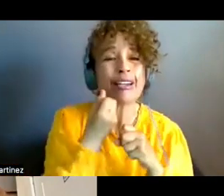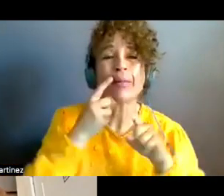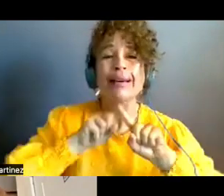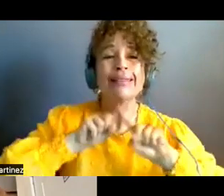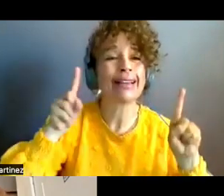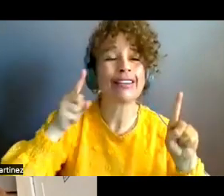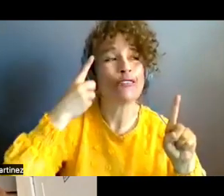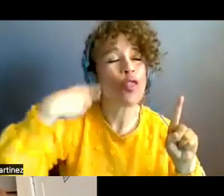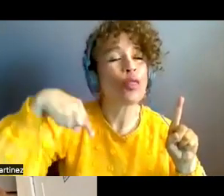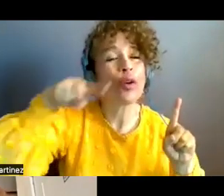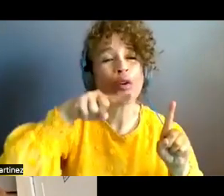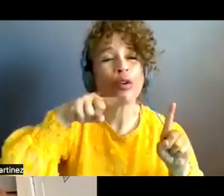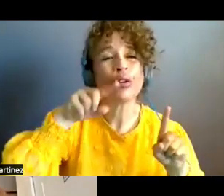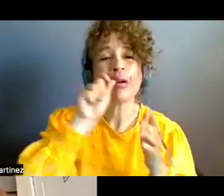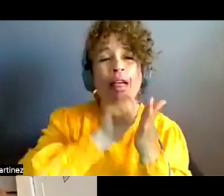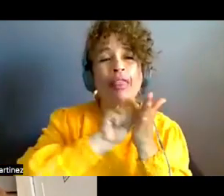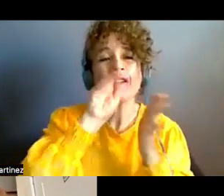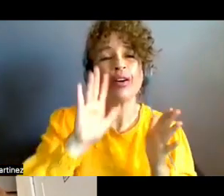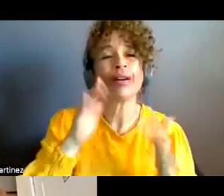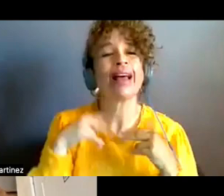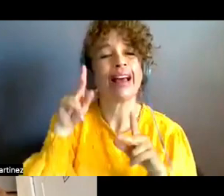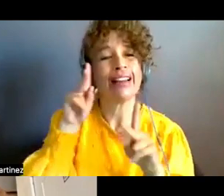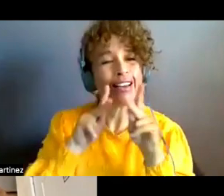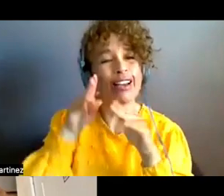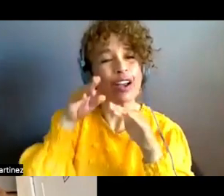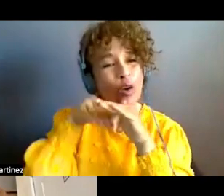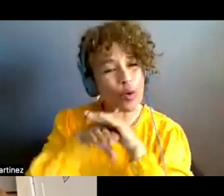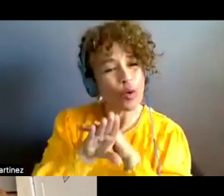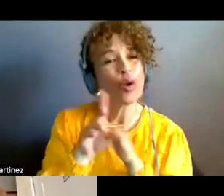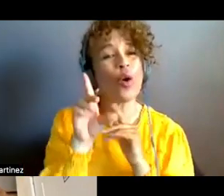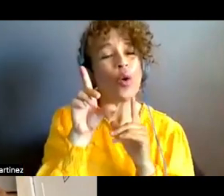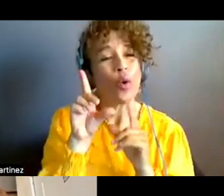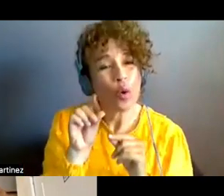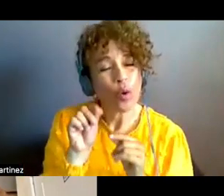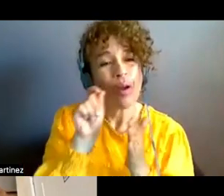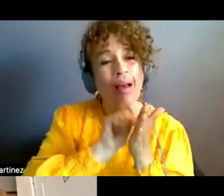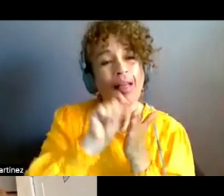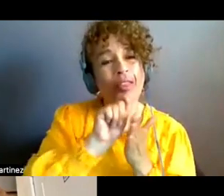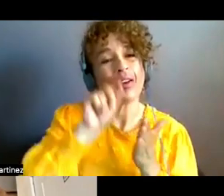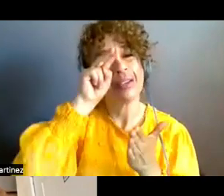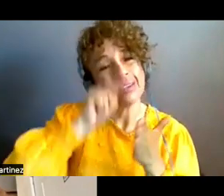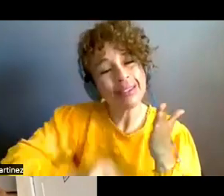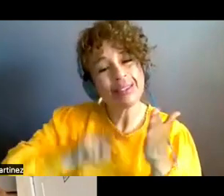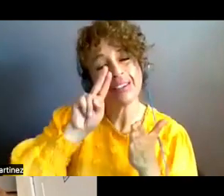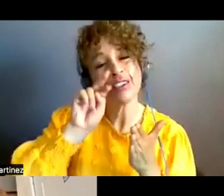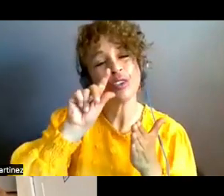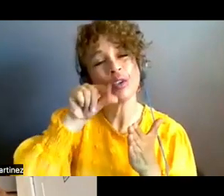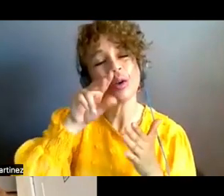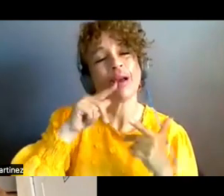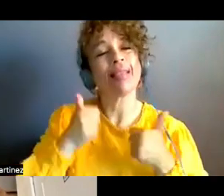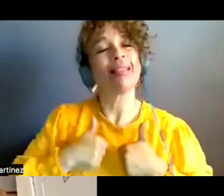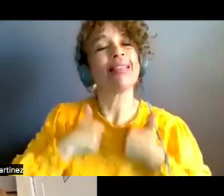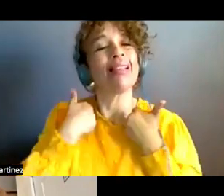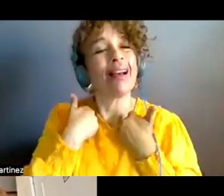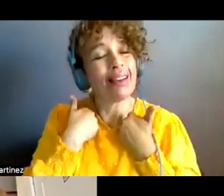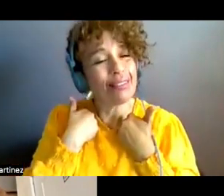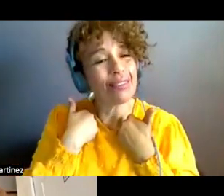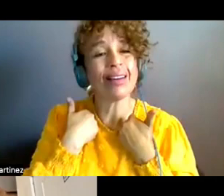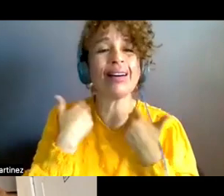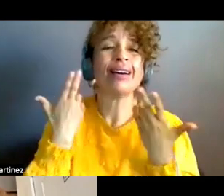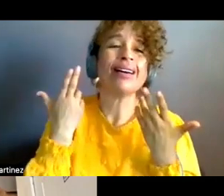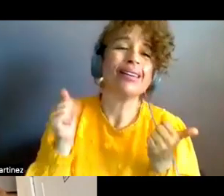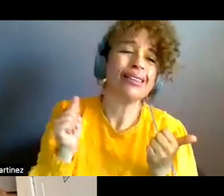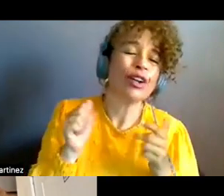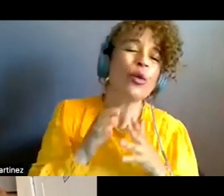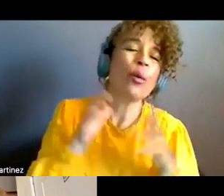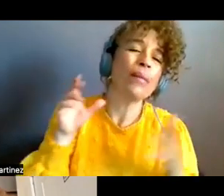them. The authors still have people who come live because we do the author's reading and Q&A live. And they're like, eh, it's no big